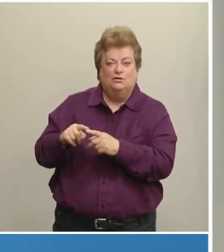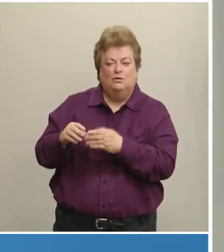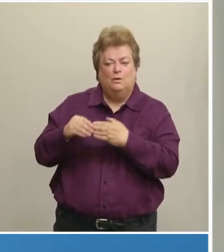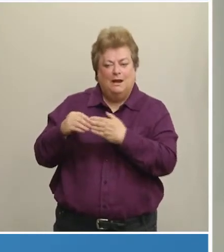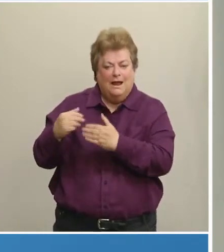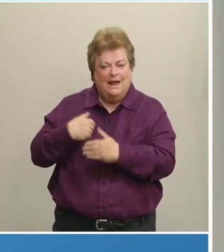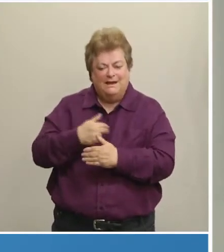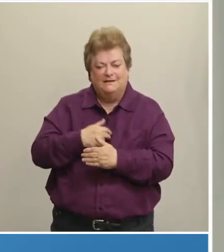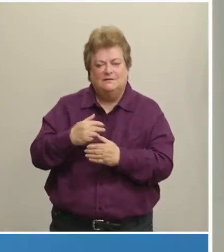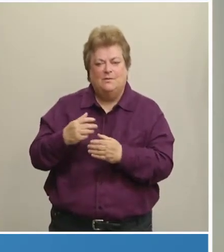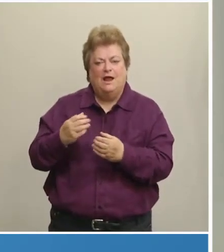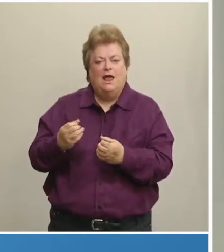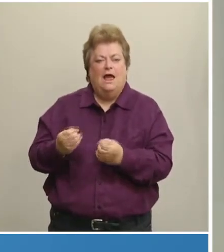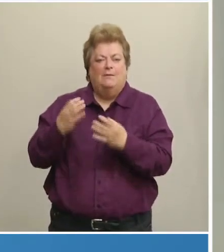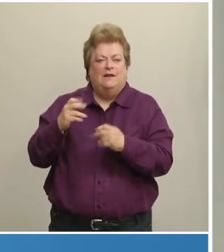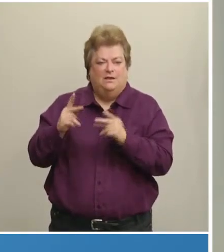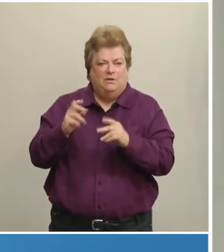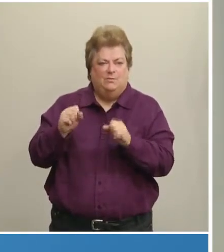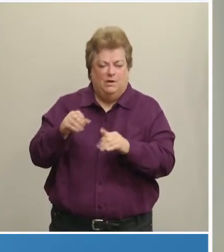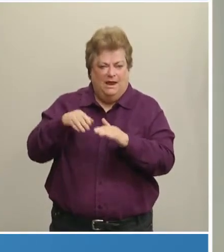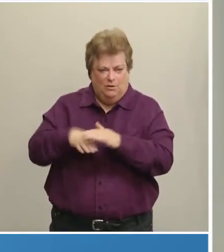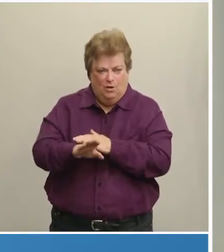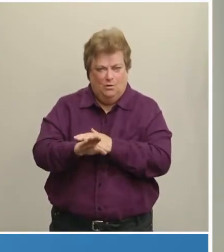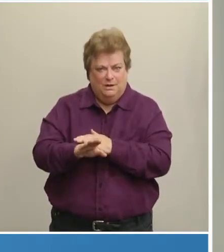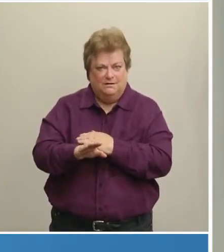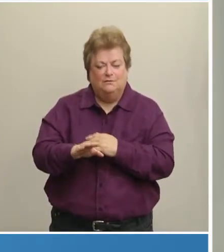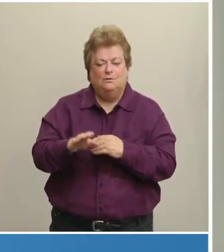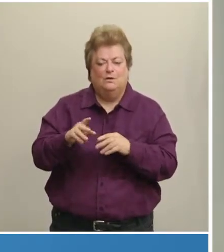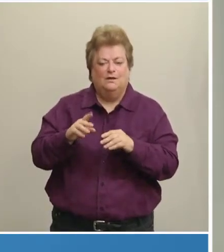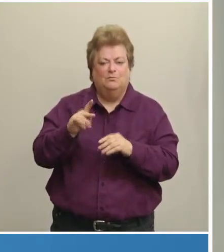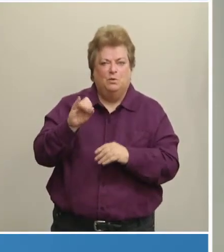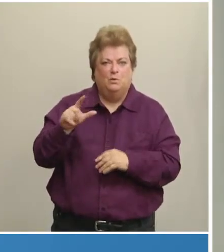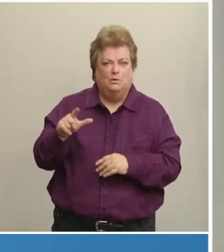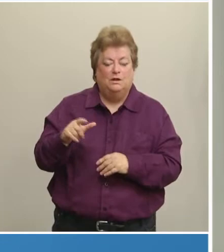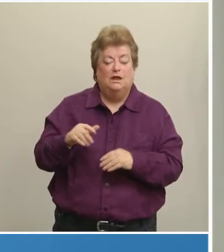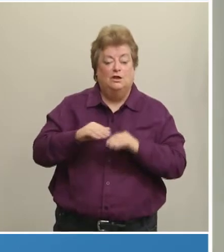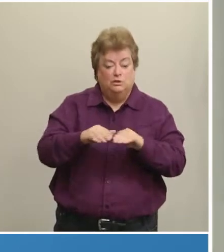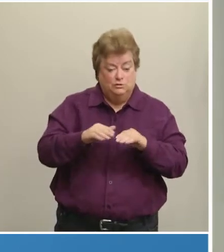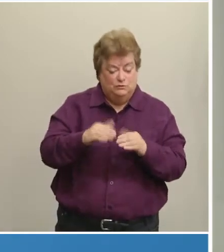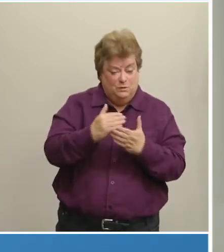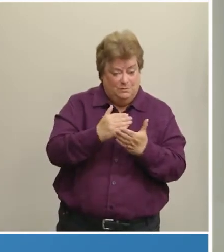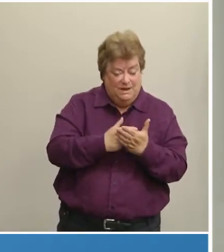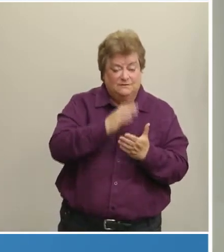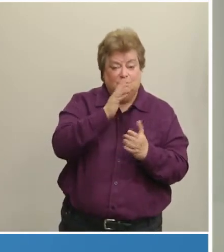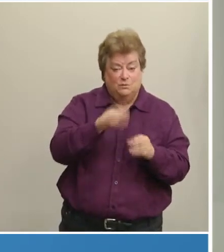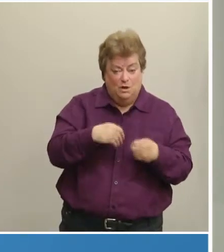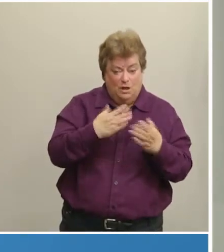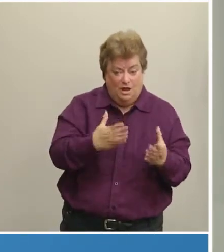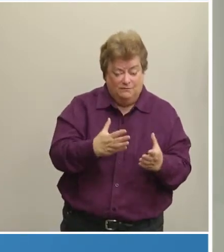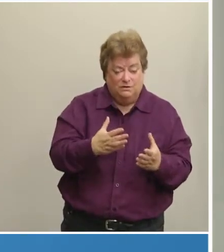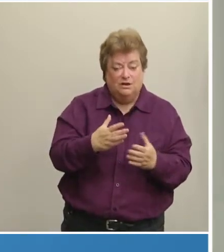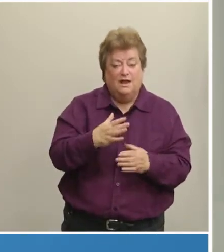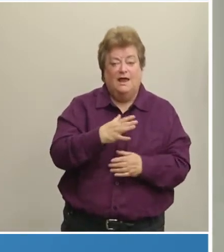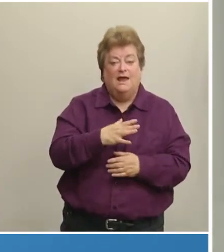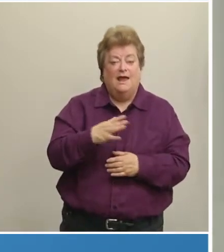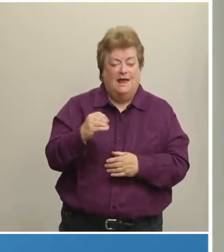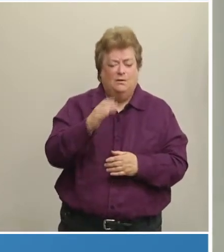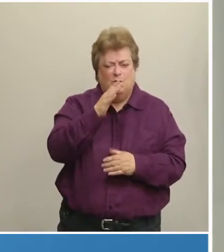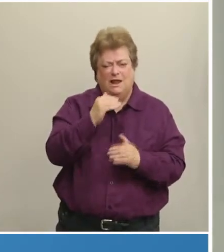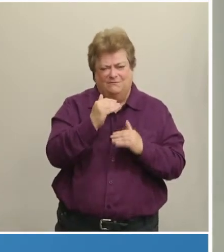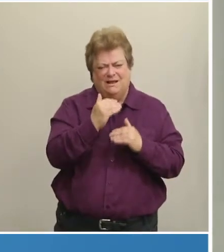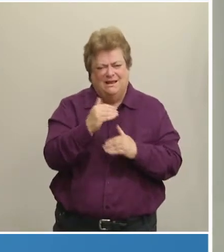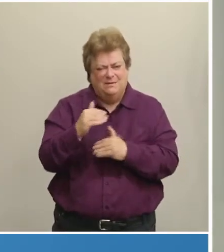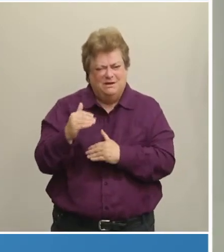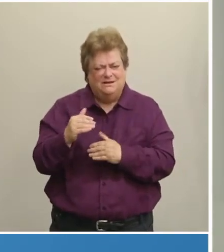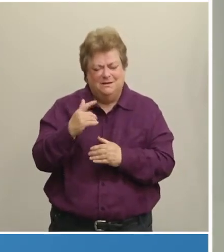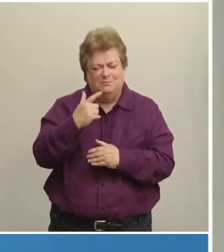us about the capacity of pools. Swim lessons will again be offered this year, and registrations we anticipate will be somewhat limited